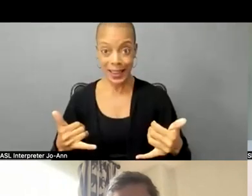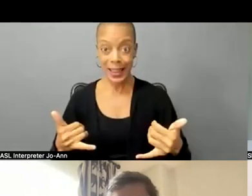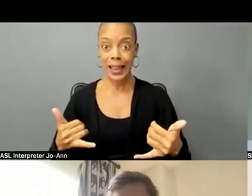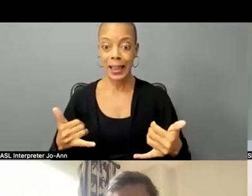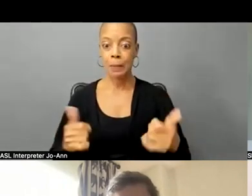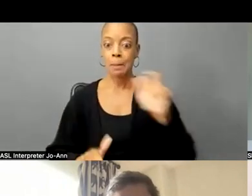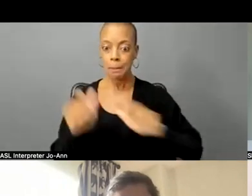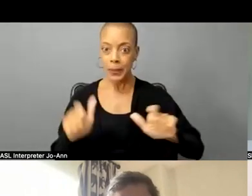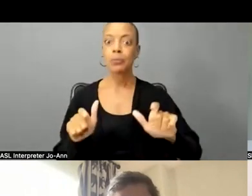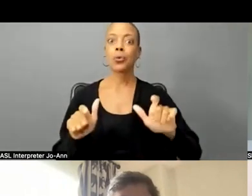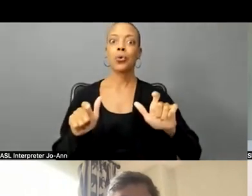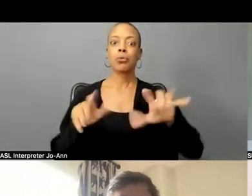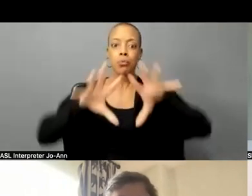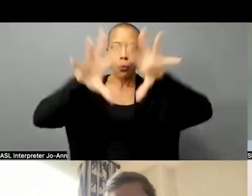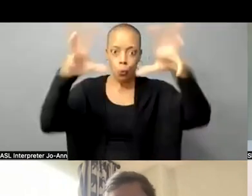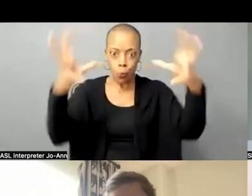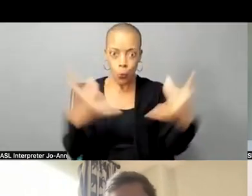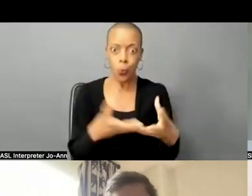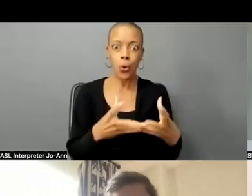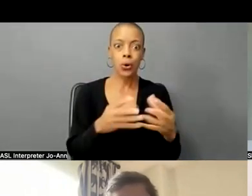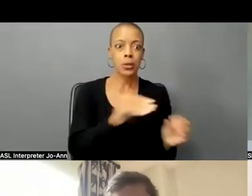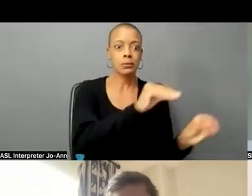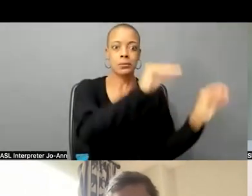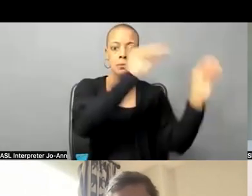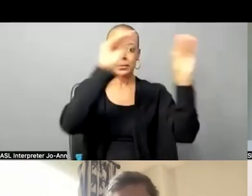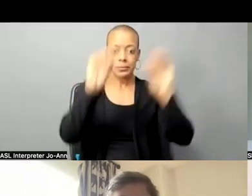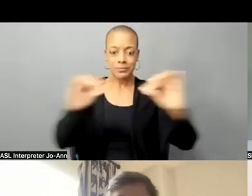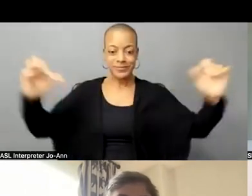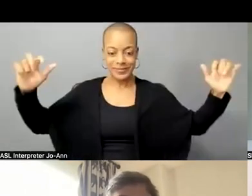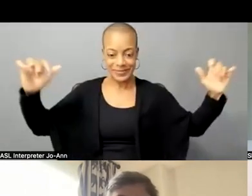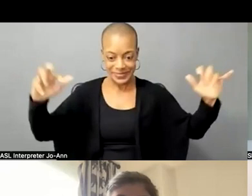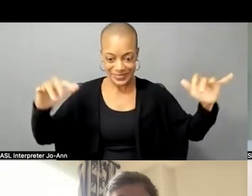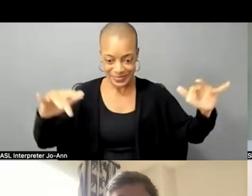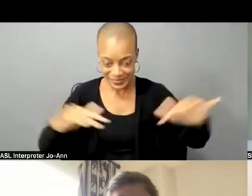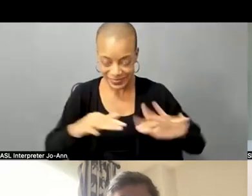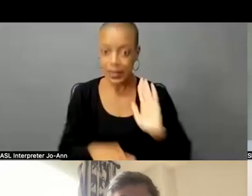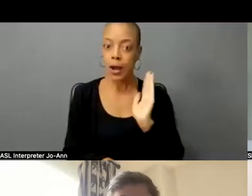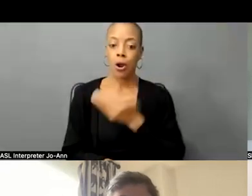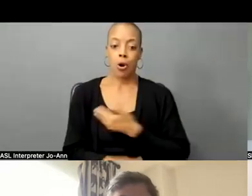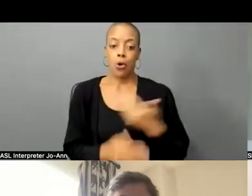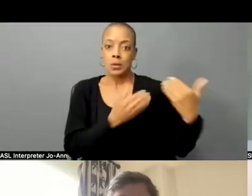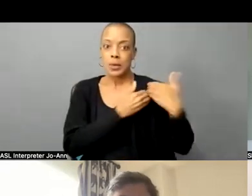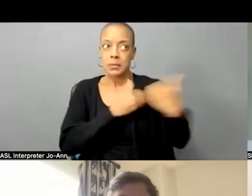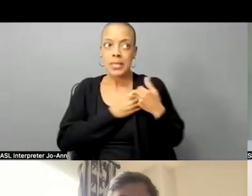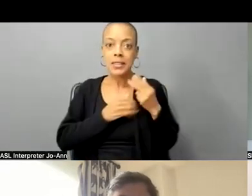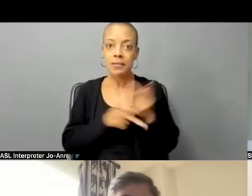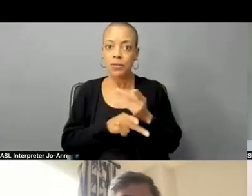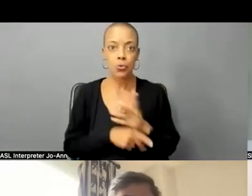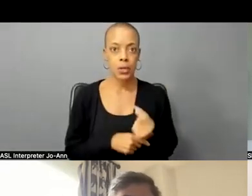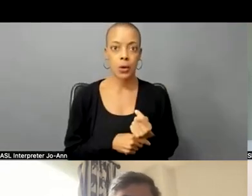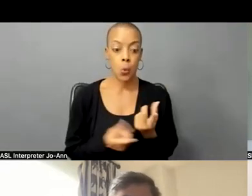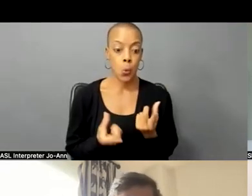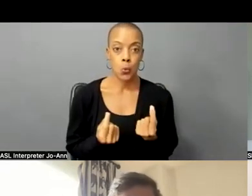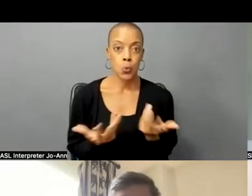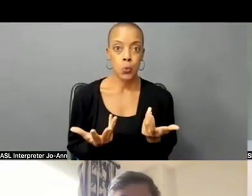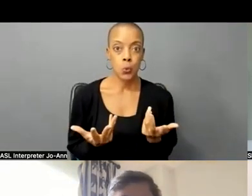world are coming together. And our sacred responsibility is to be able to figure it out. And to me, I